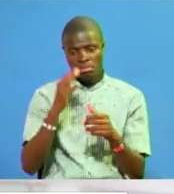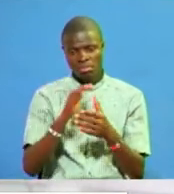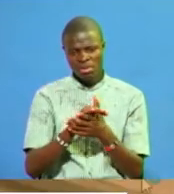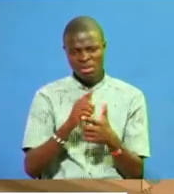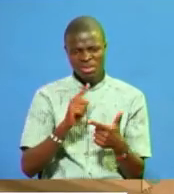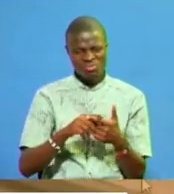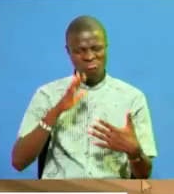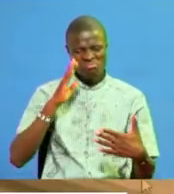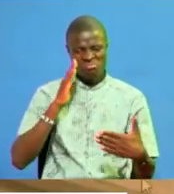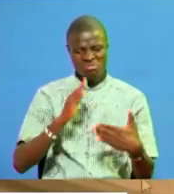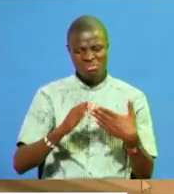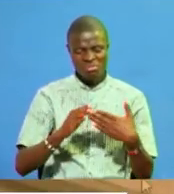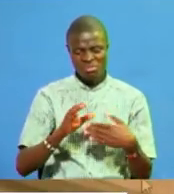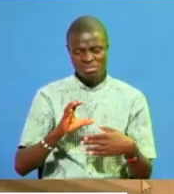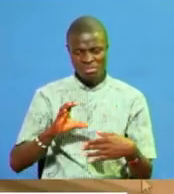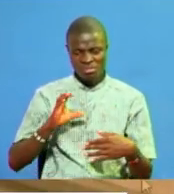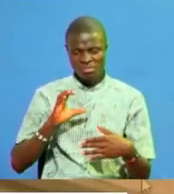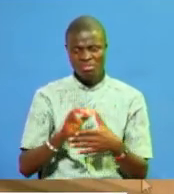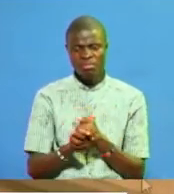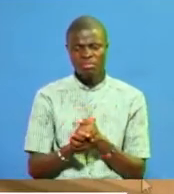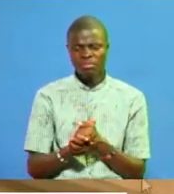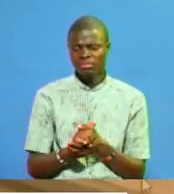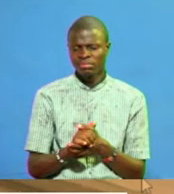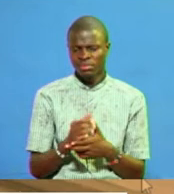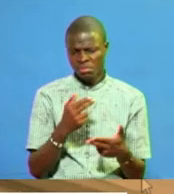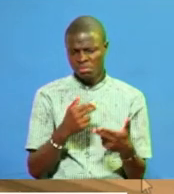So when it comes to hacking,